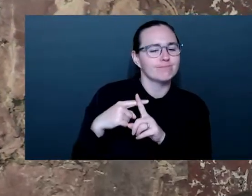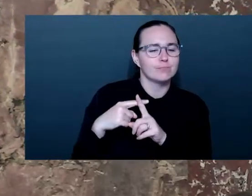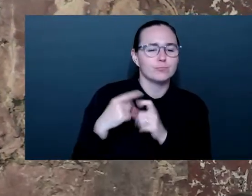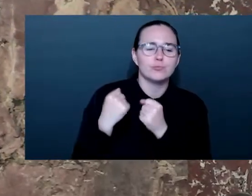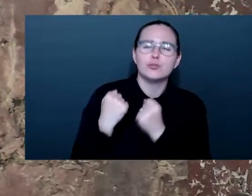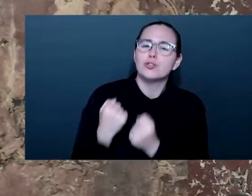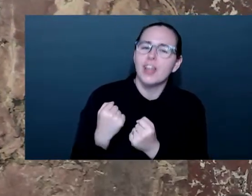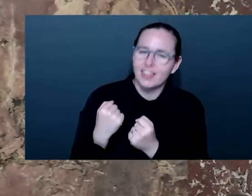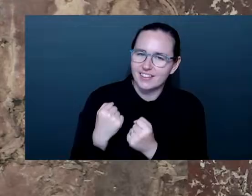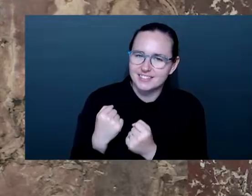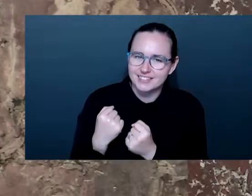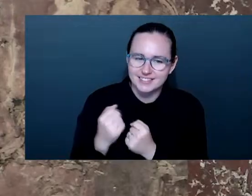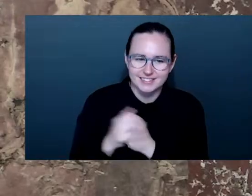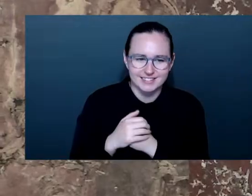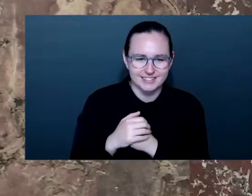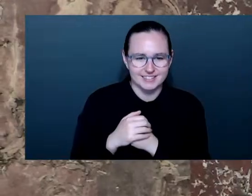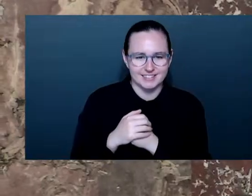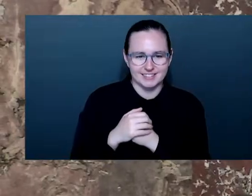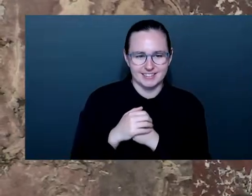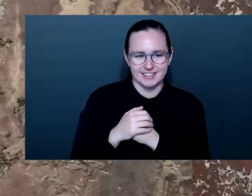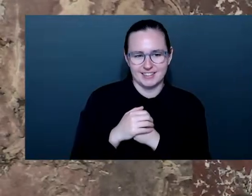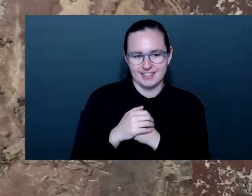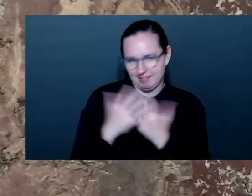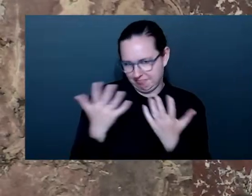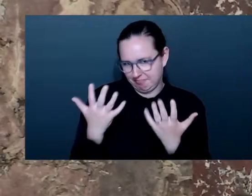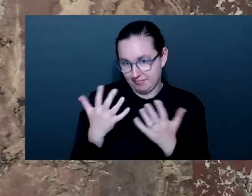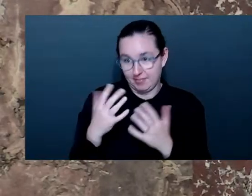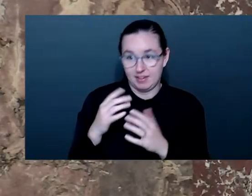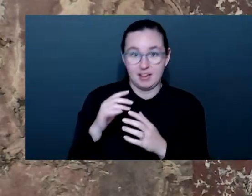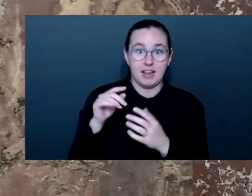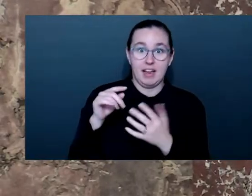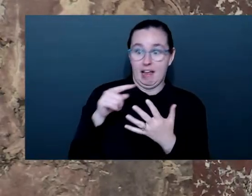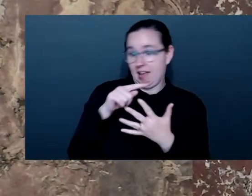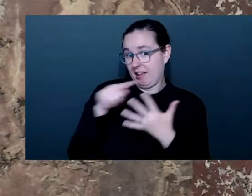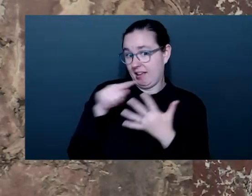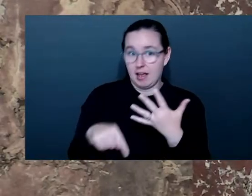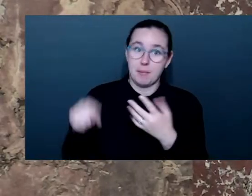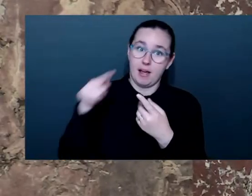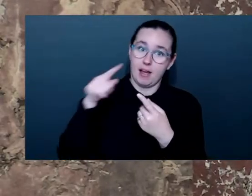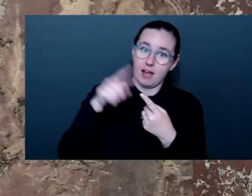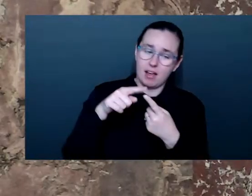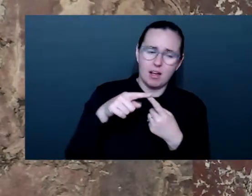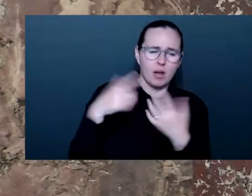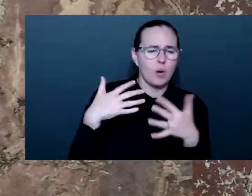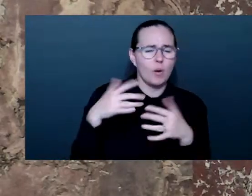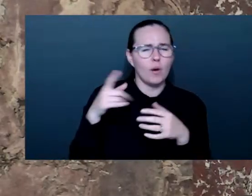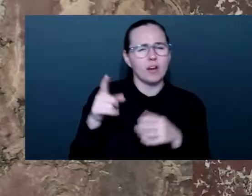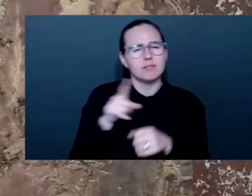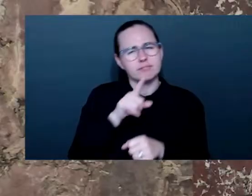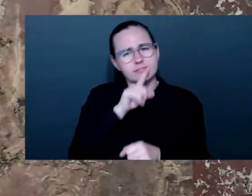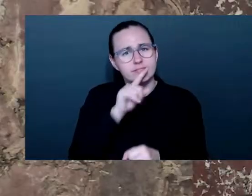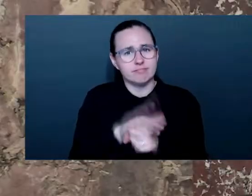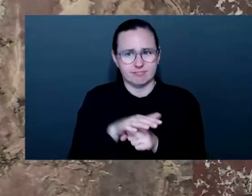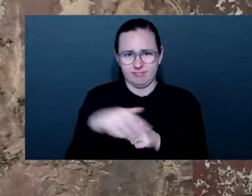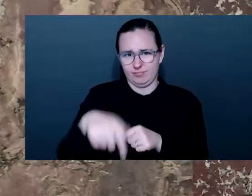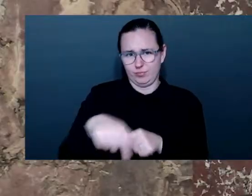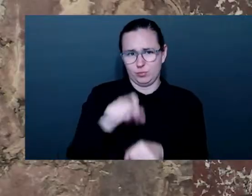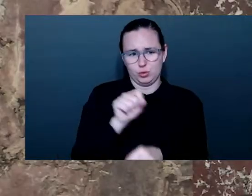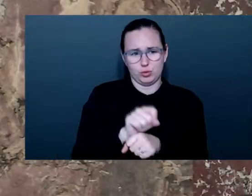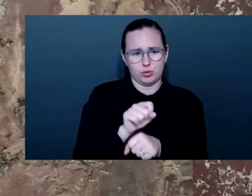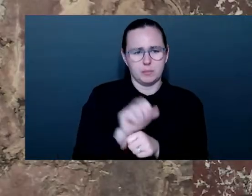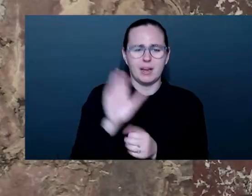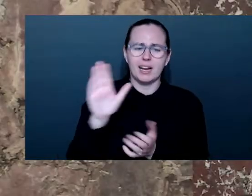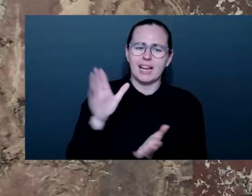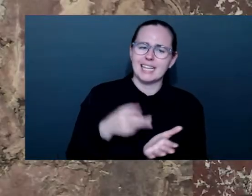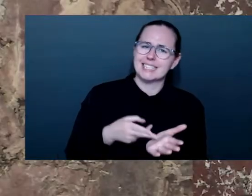One of them, without doubt, is his commitment to the job and his integrity. And I think a lot of members might question that, having seen his observance